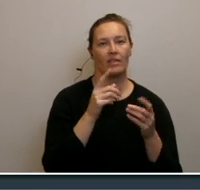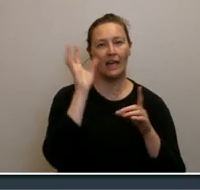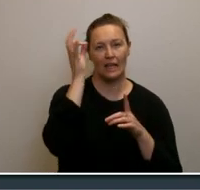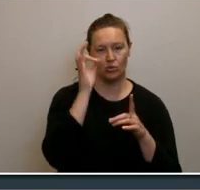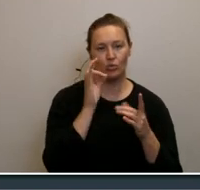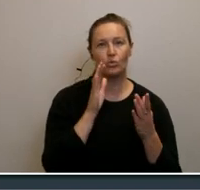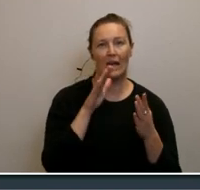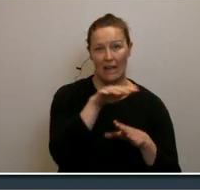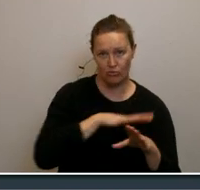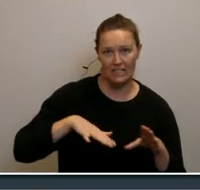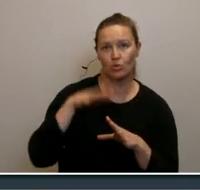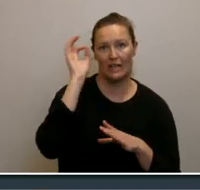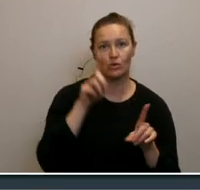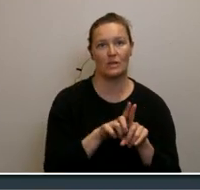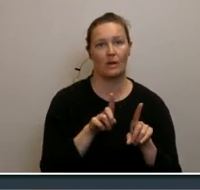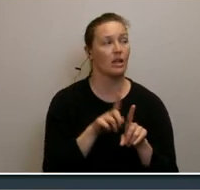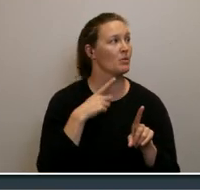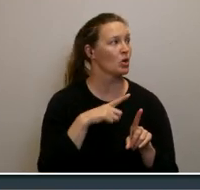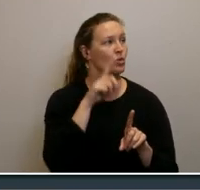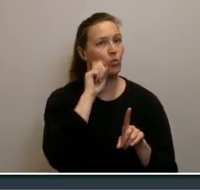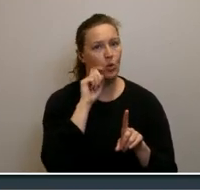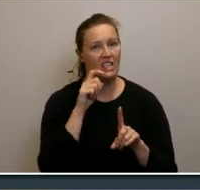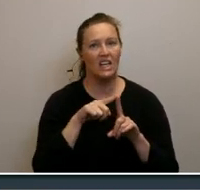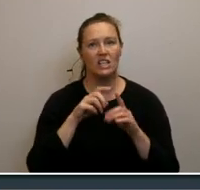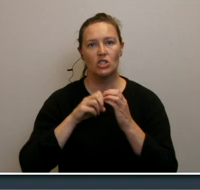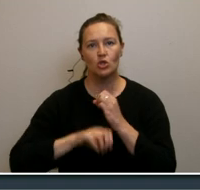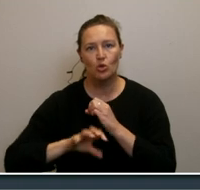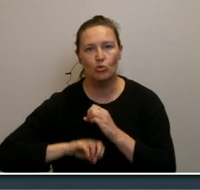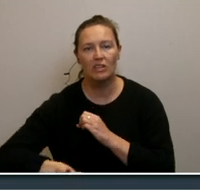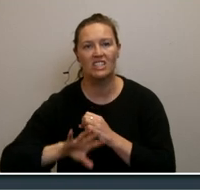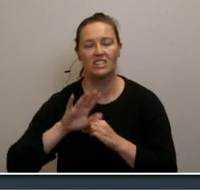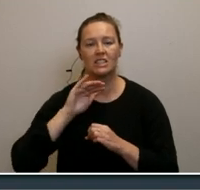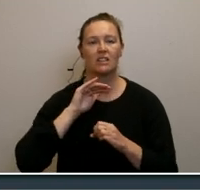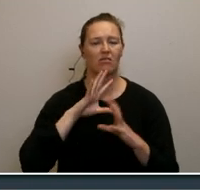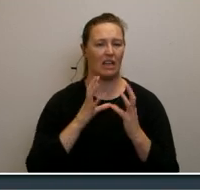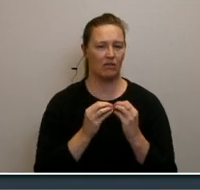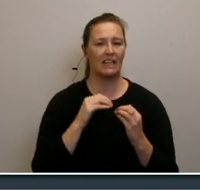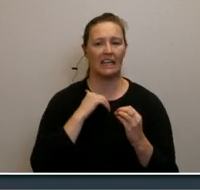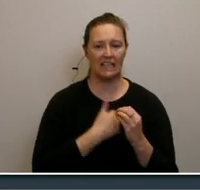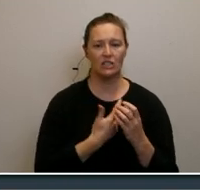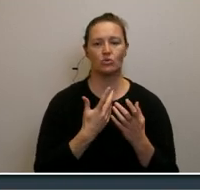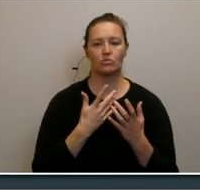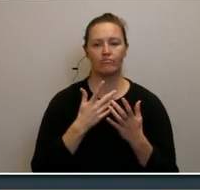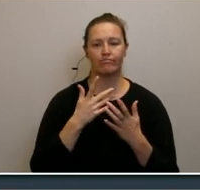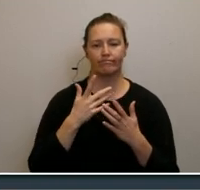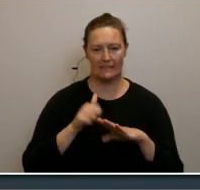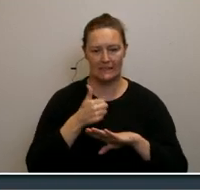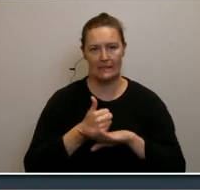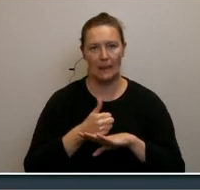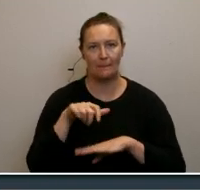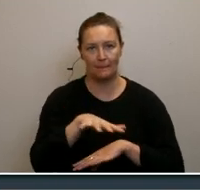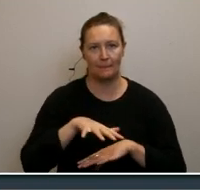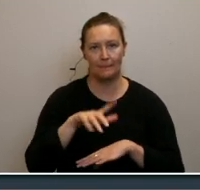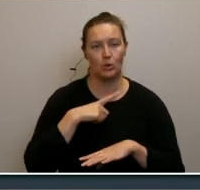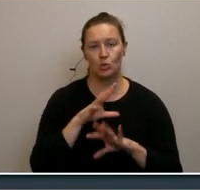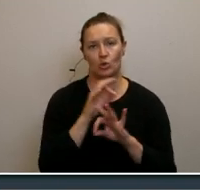the issues on the site, obviously water, sewerage, many of those things we're having to actually invest in on site,